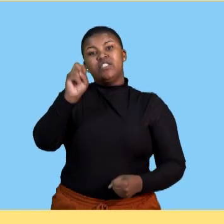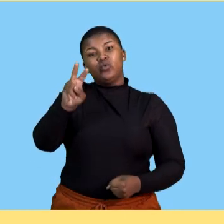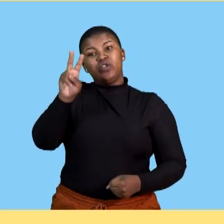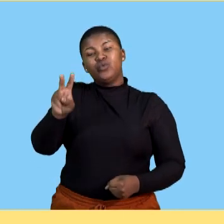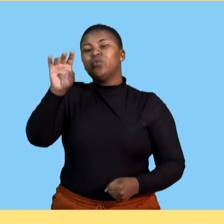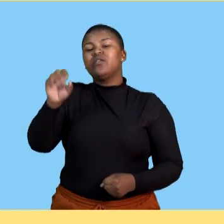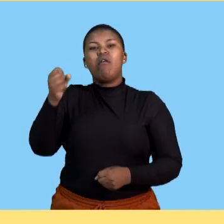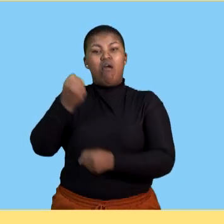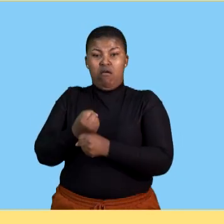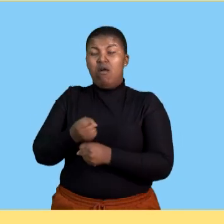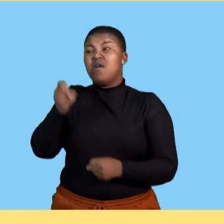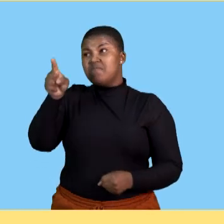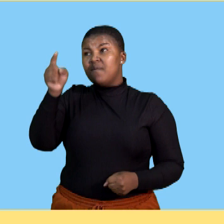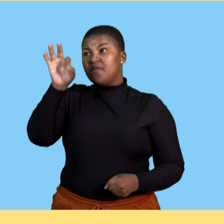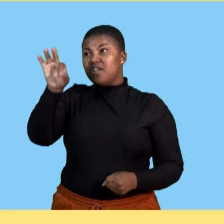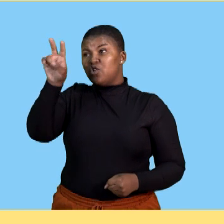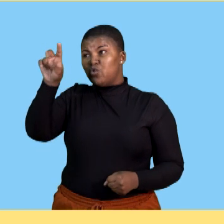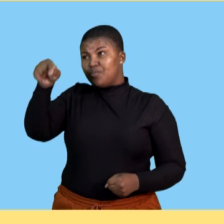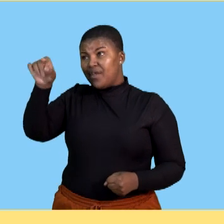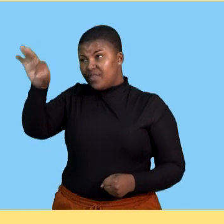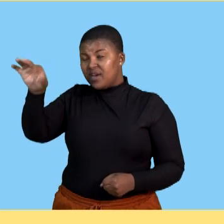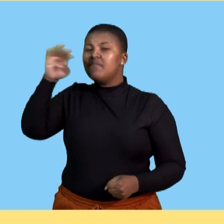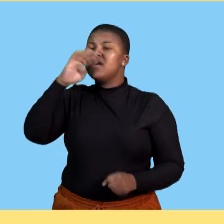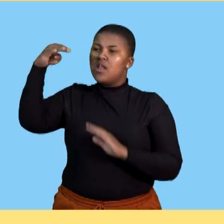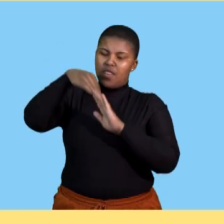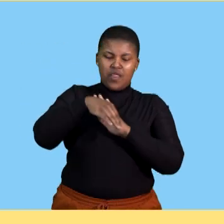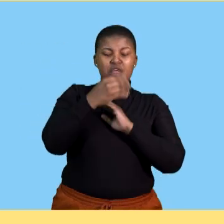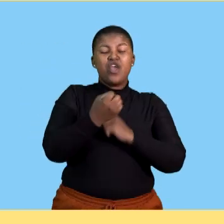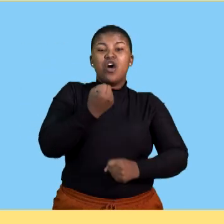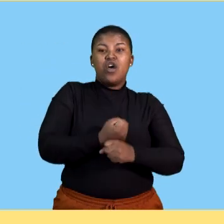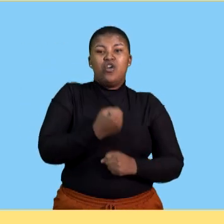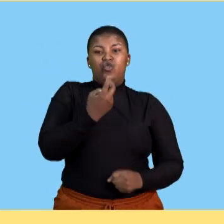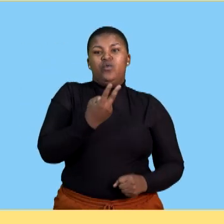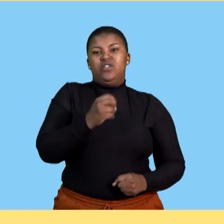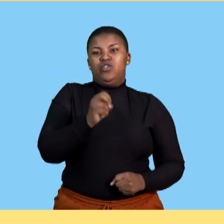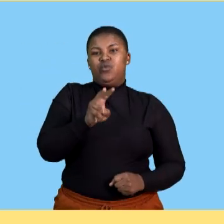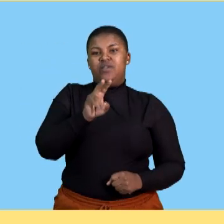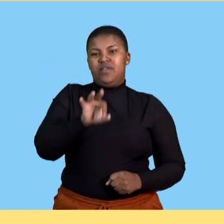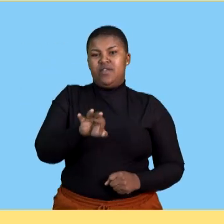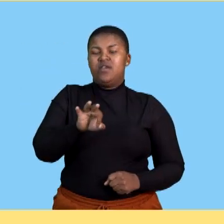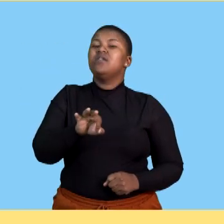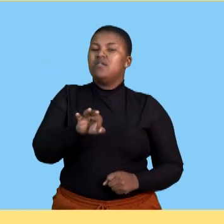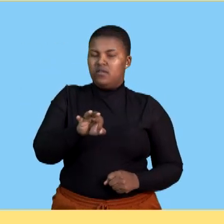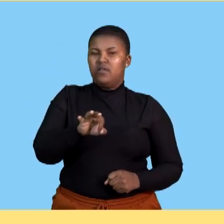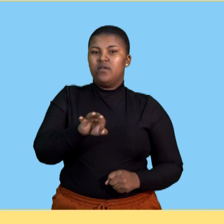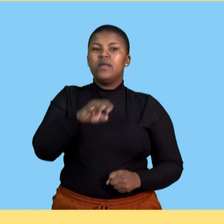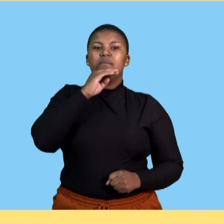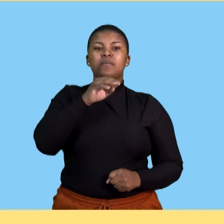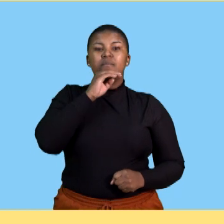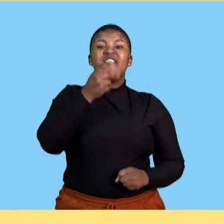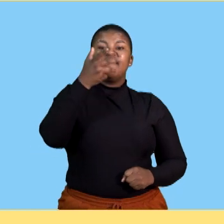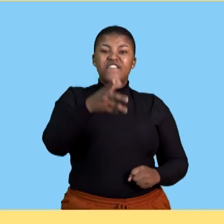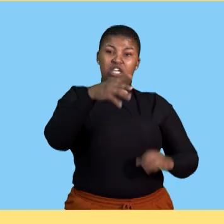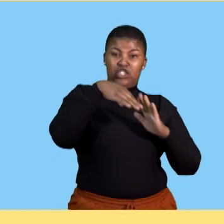was 32.3, so it has decreased. The gross profit on sales has decreased. This therefore becomes